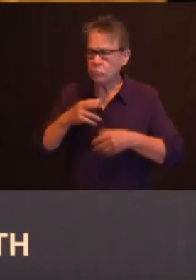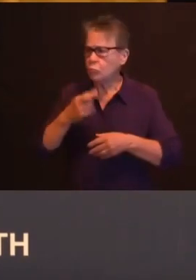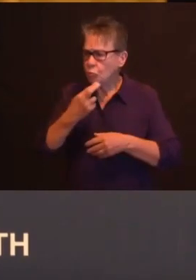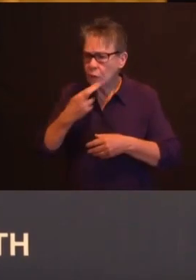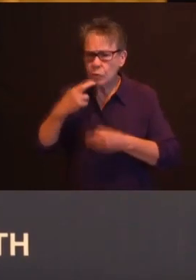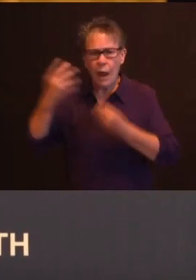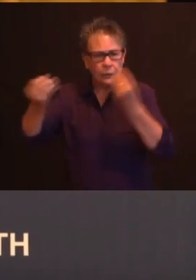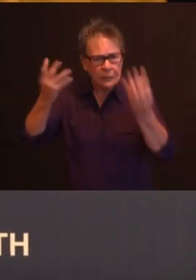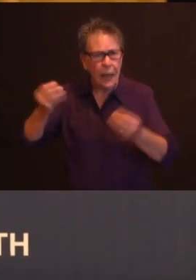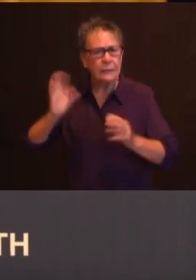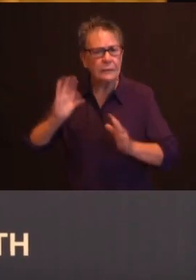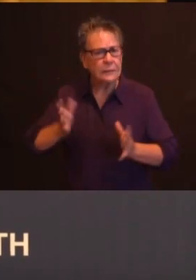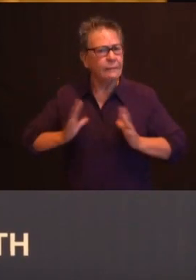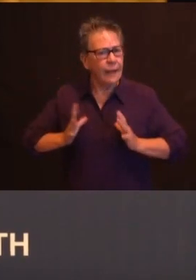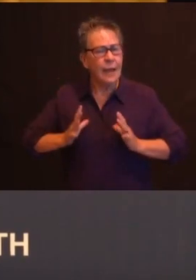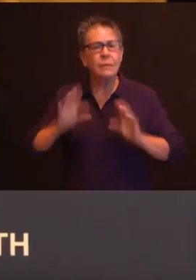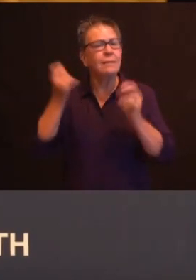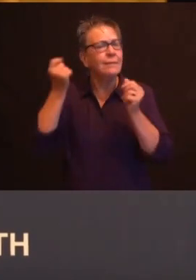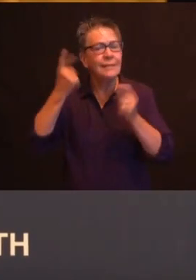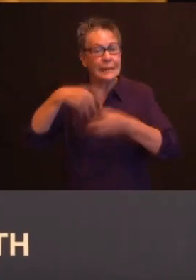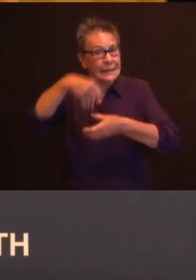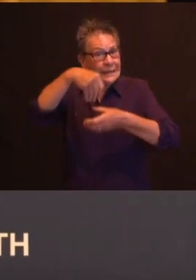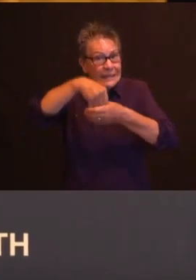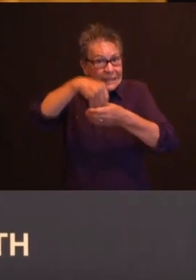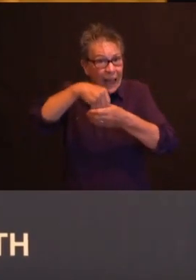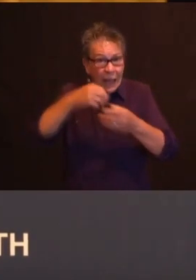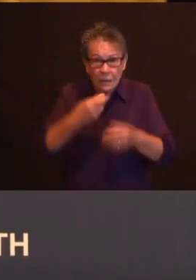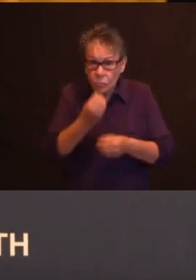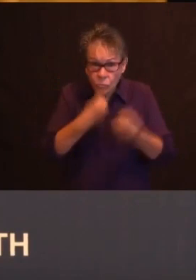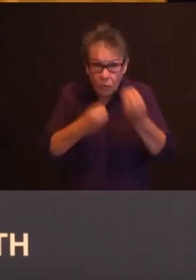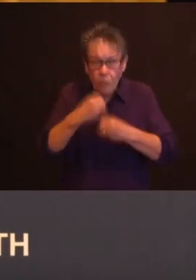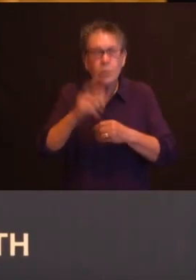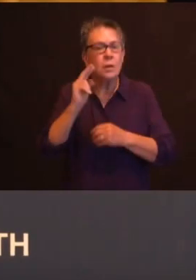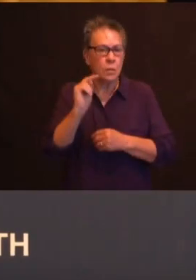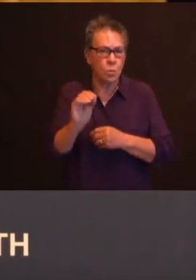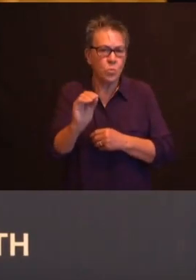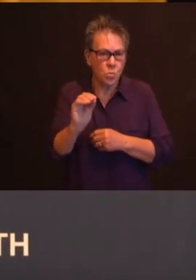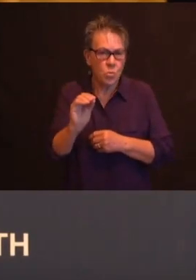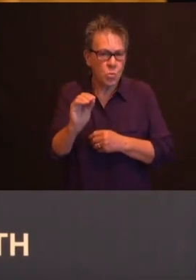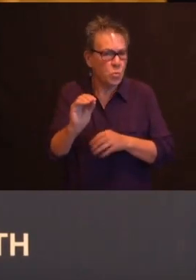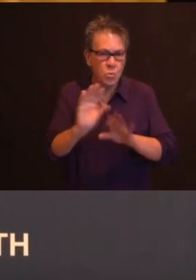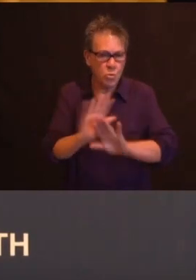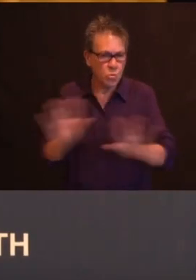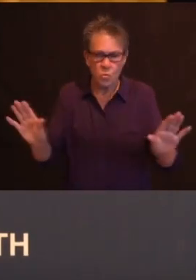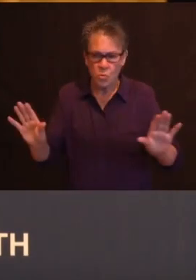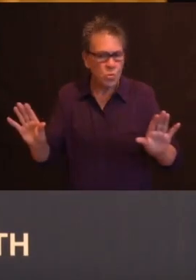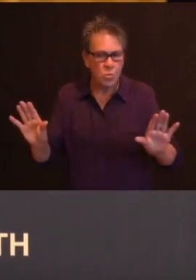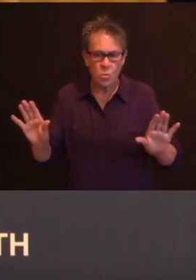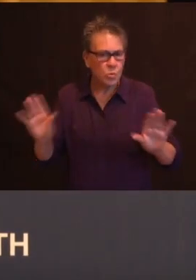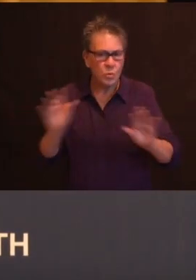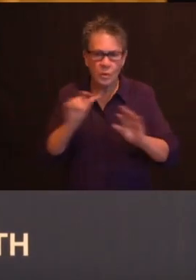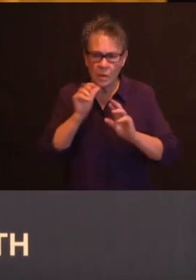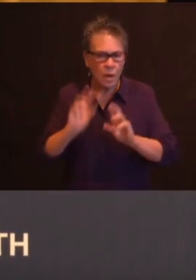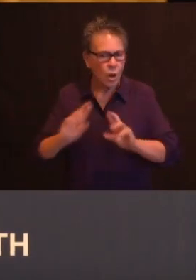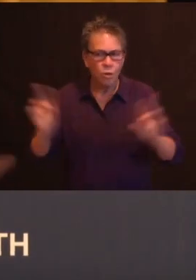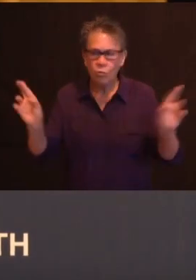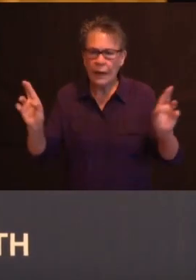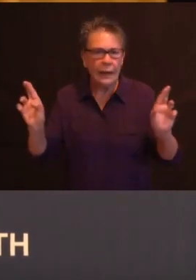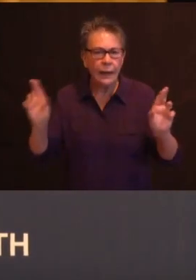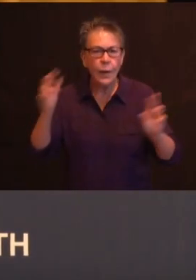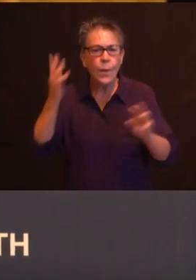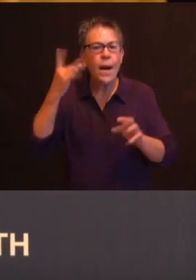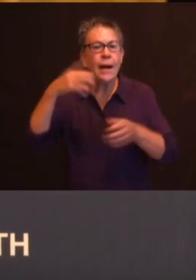of data points: indoor dining or indoor drinking. You're indoors, you've got a ventilation issue, you're in